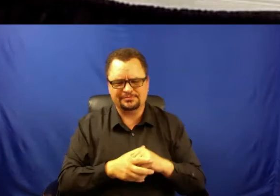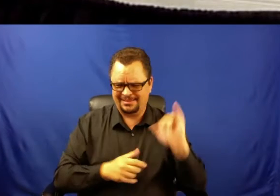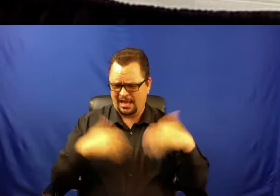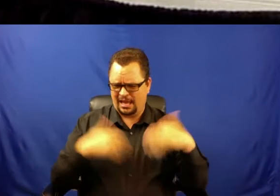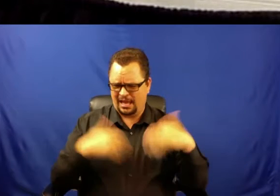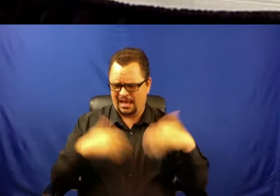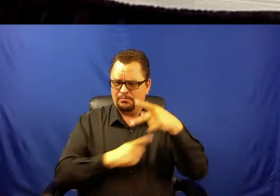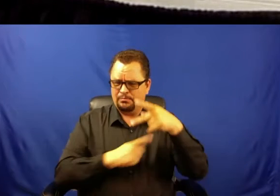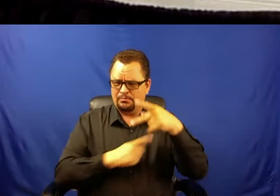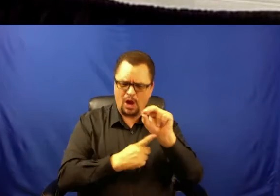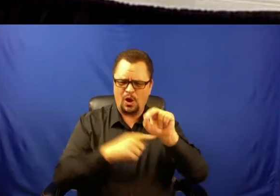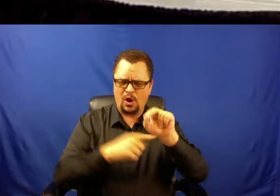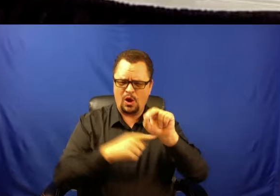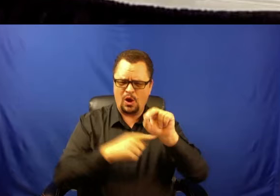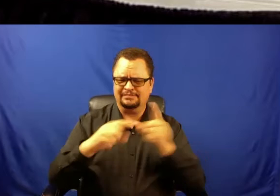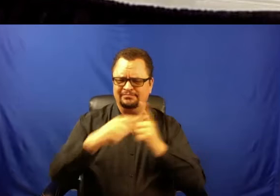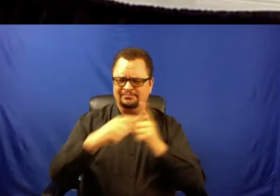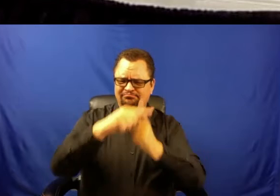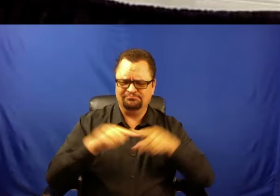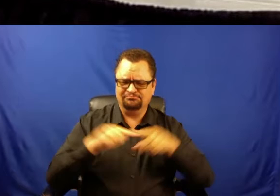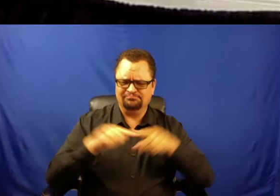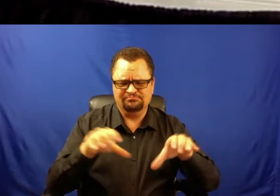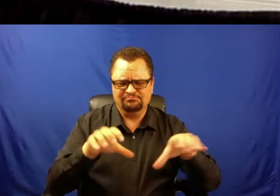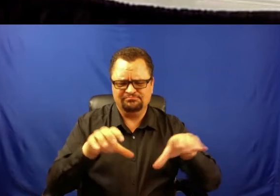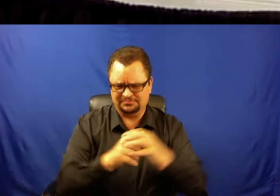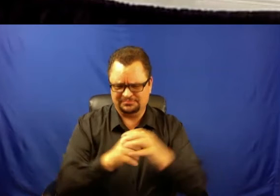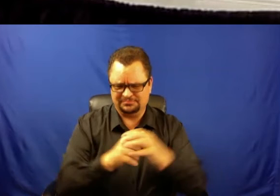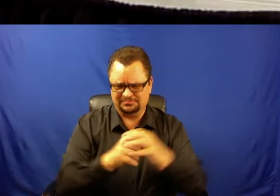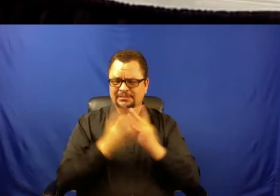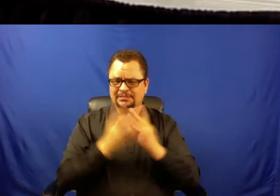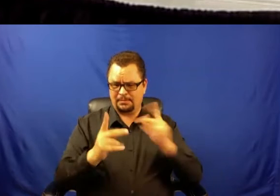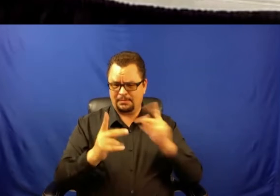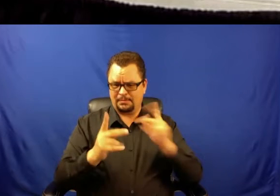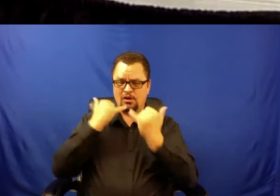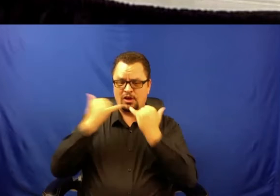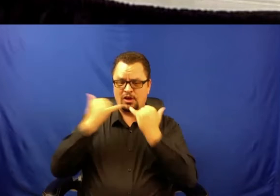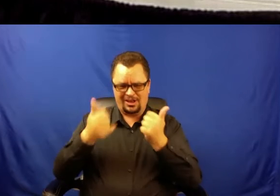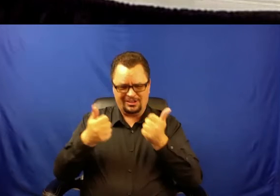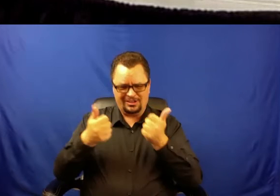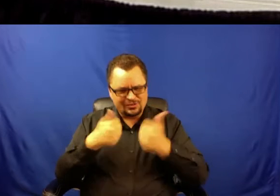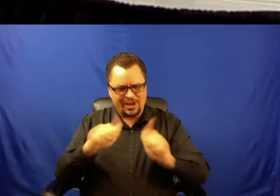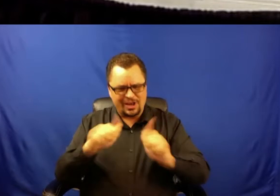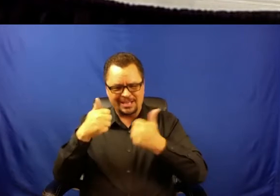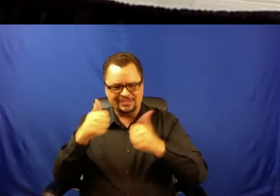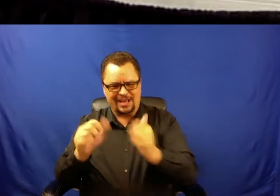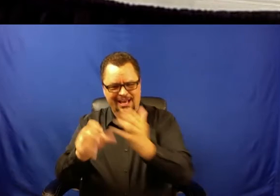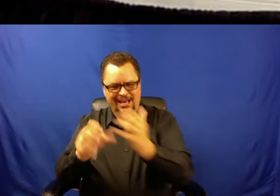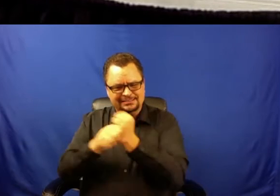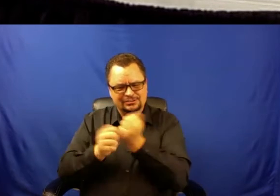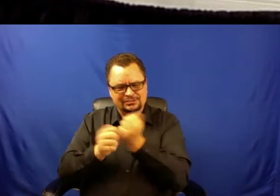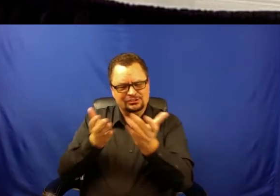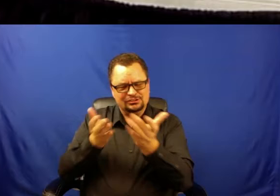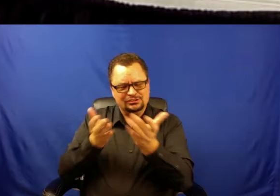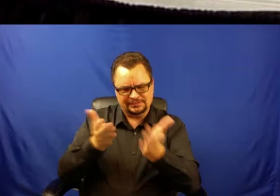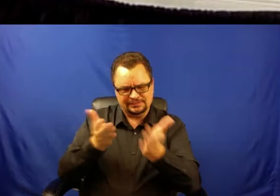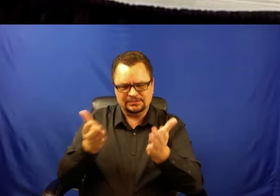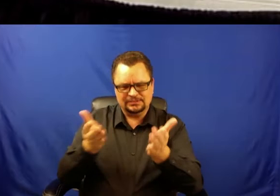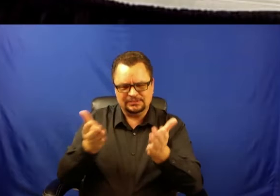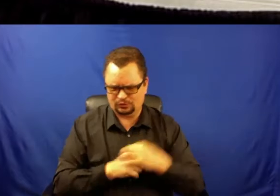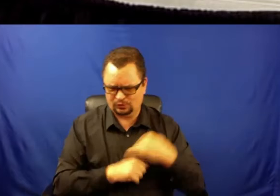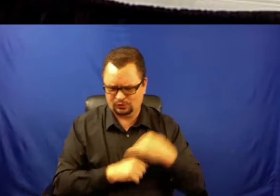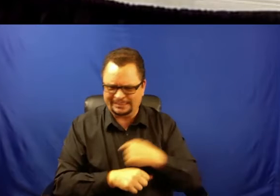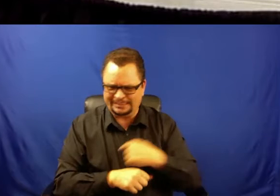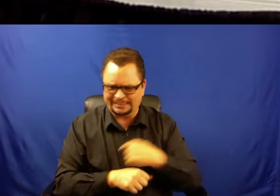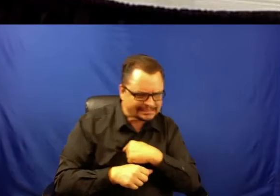services, but this really, was about going through lists and trying to be proactive to find people that were homebound and couldn't get out. So